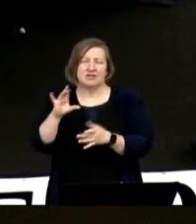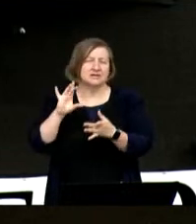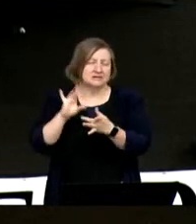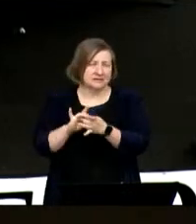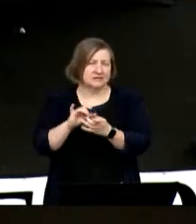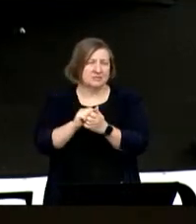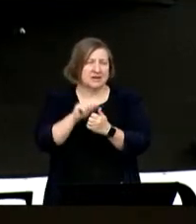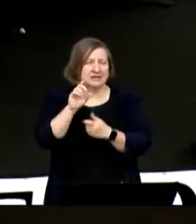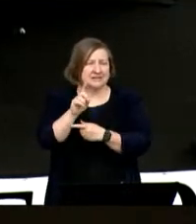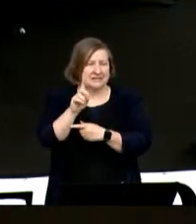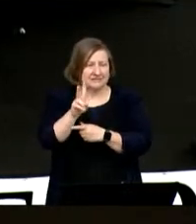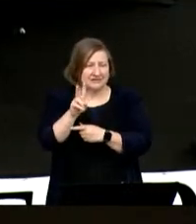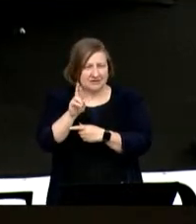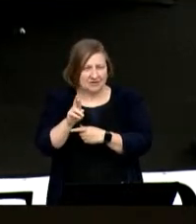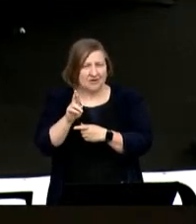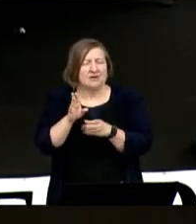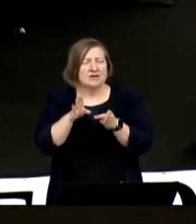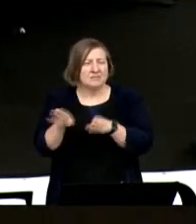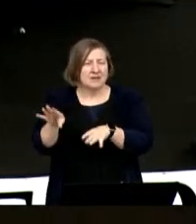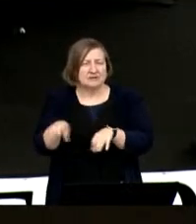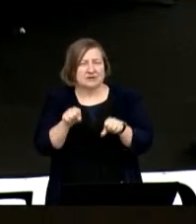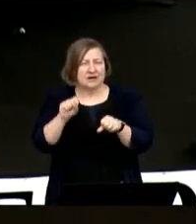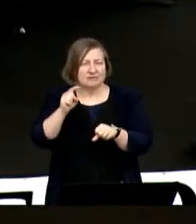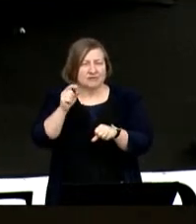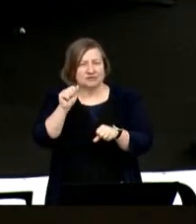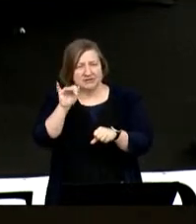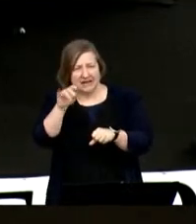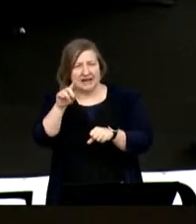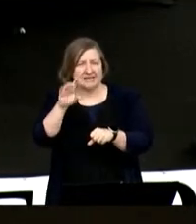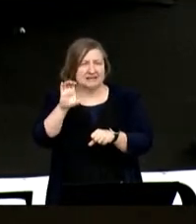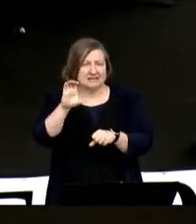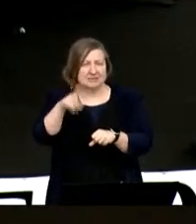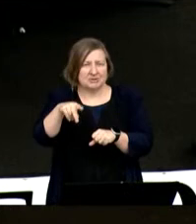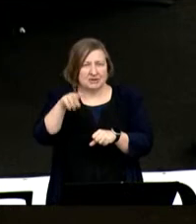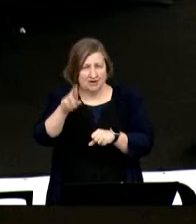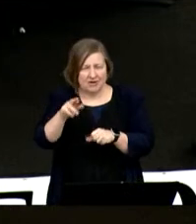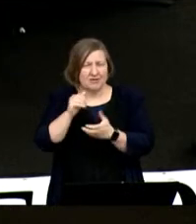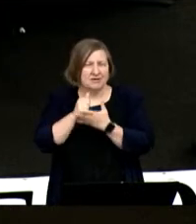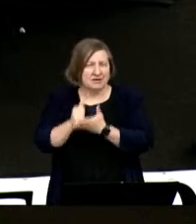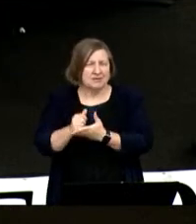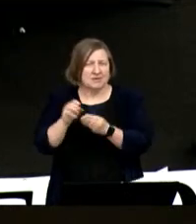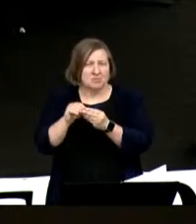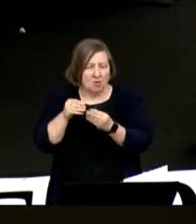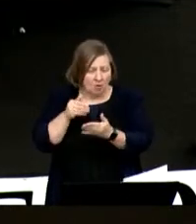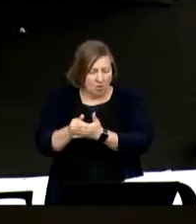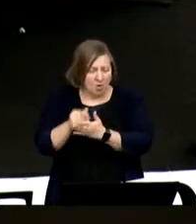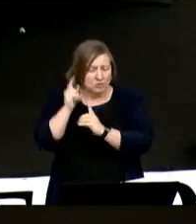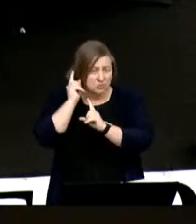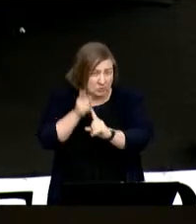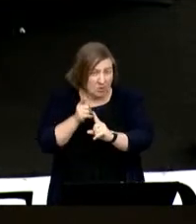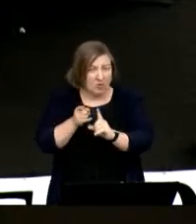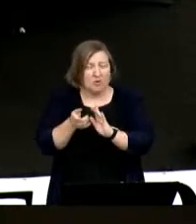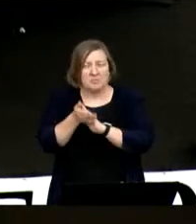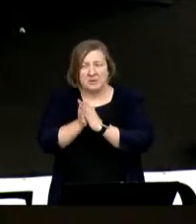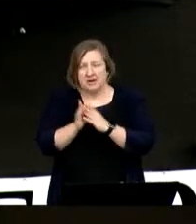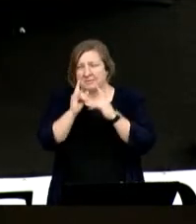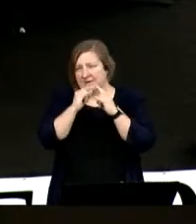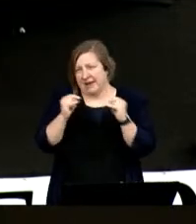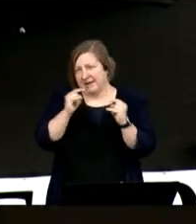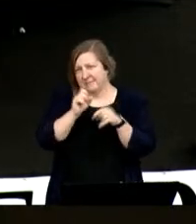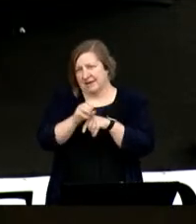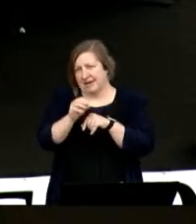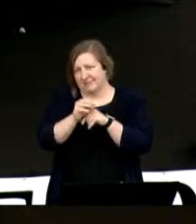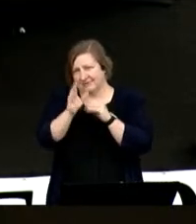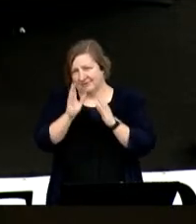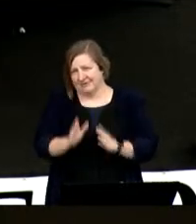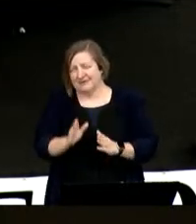with DVR and plans to take first aid and CPR classes to help him get closer to his goal of being a camp counselor.